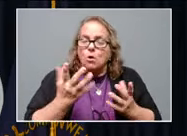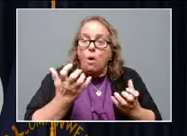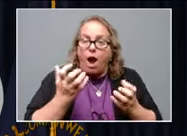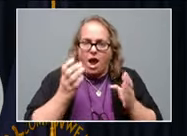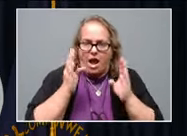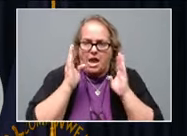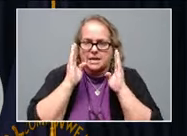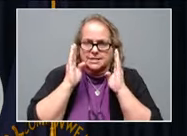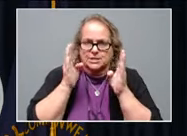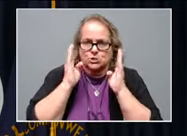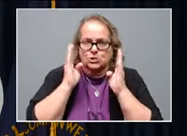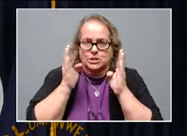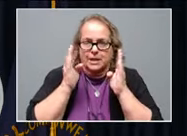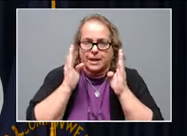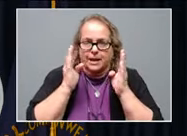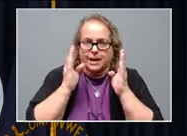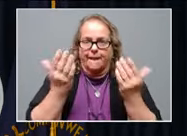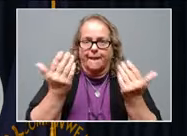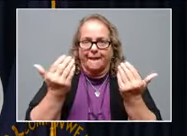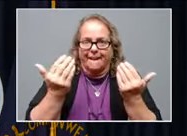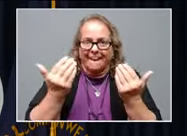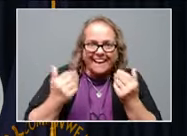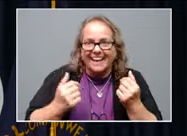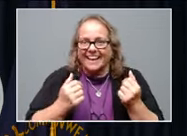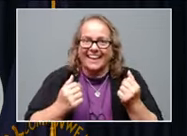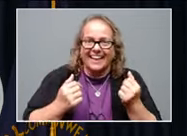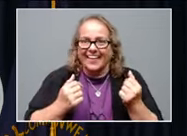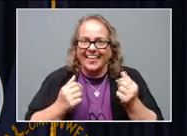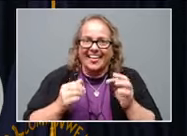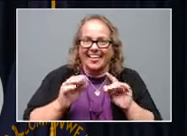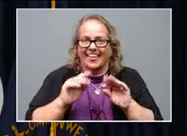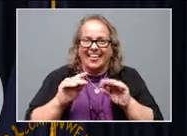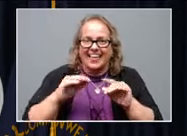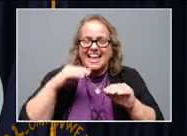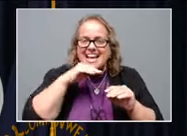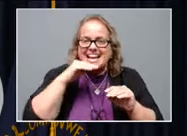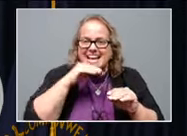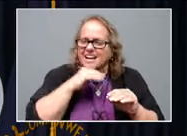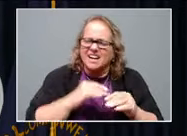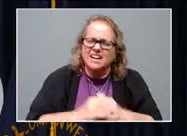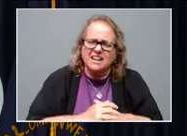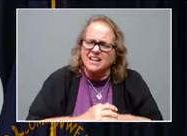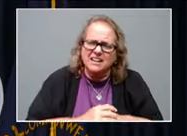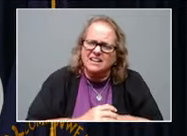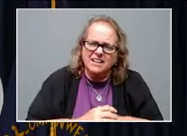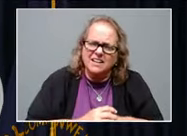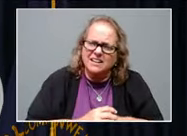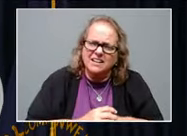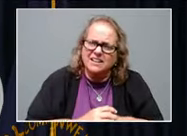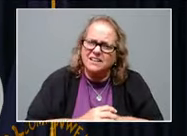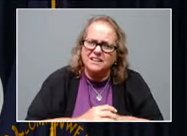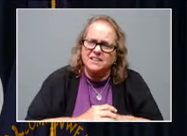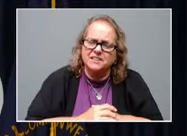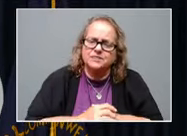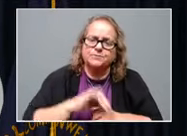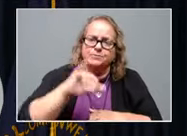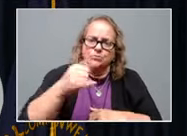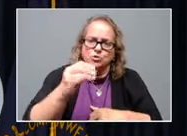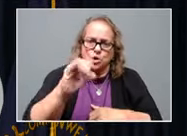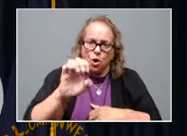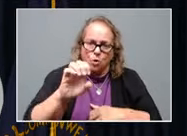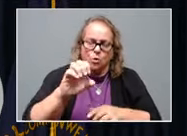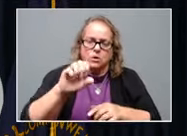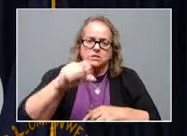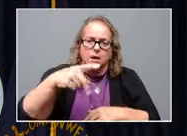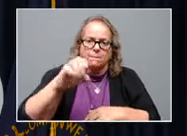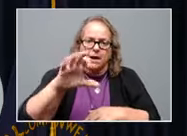So those are my initial thoughts to a good question that we're going to have to think about and work out as we move forward. Joe Ragusa, Spectrum News.